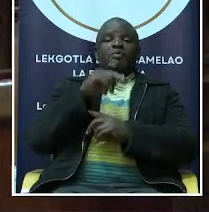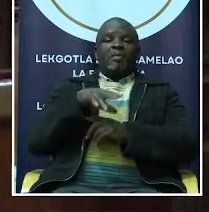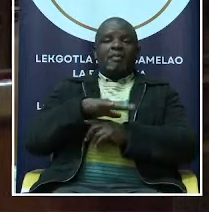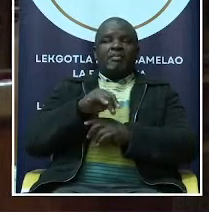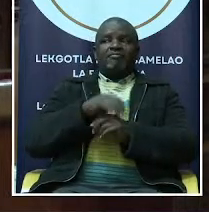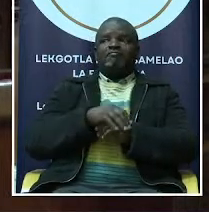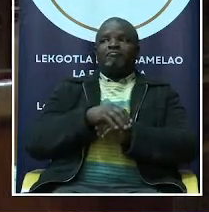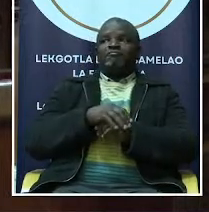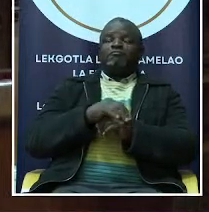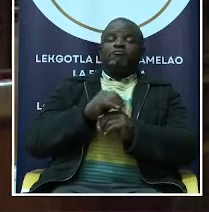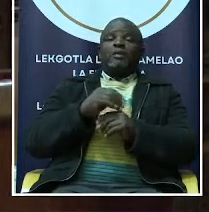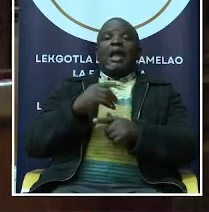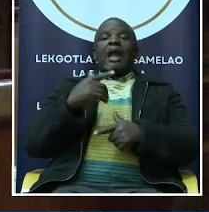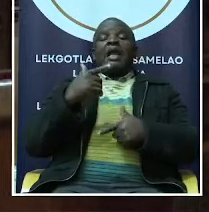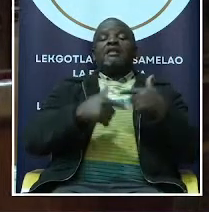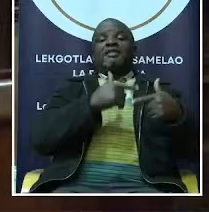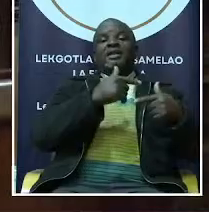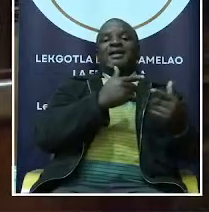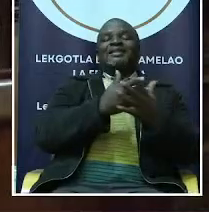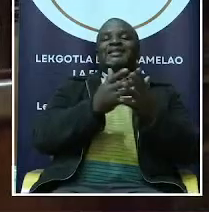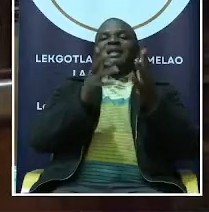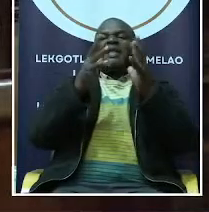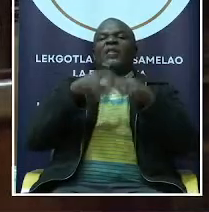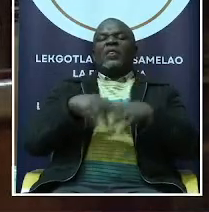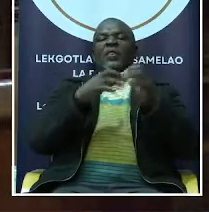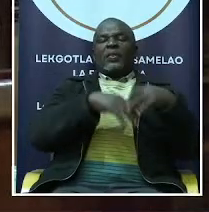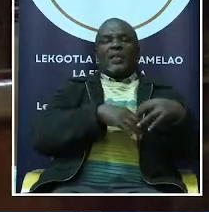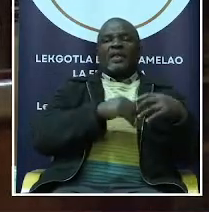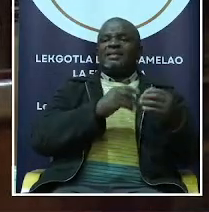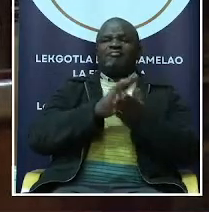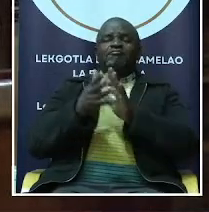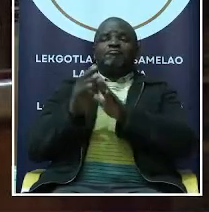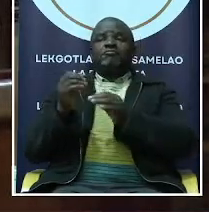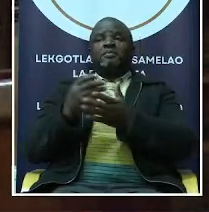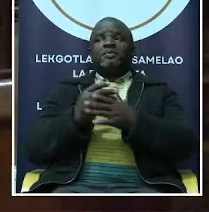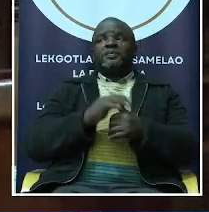the infrastructures are abandoned like nobody's business.